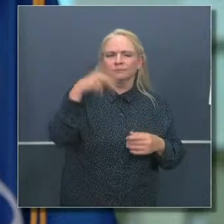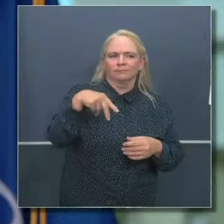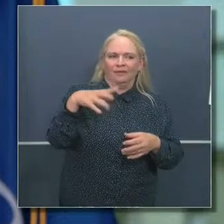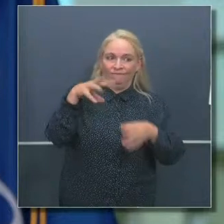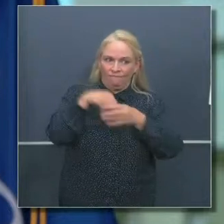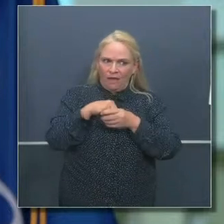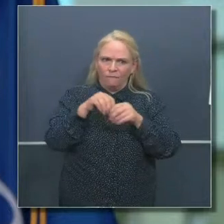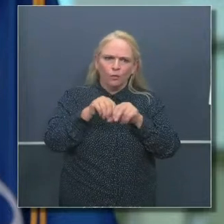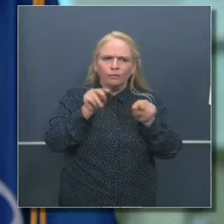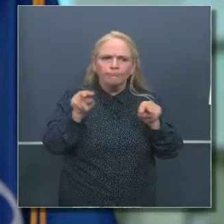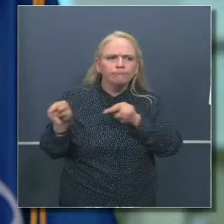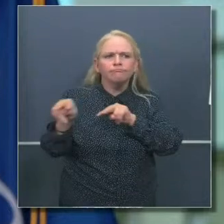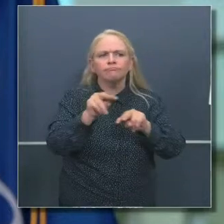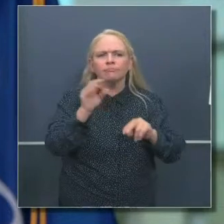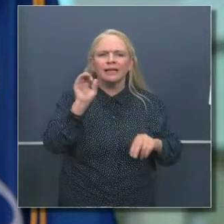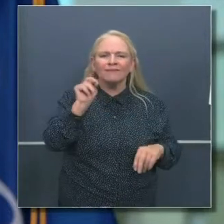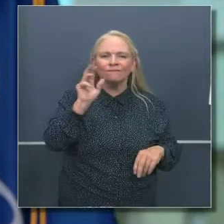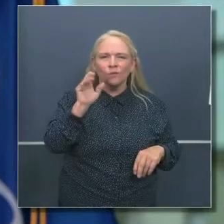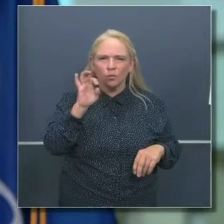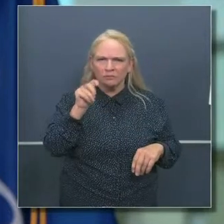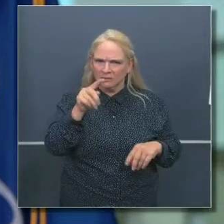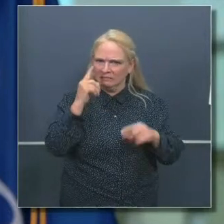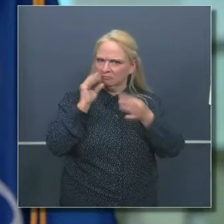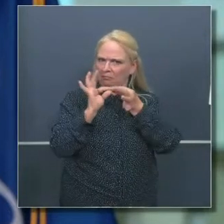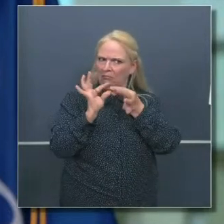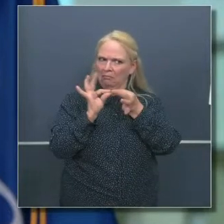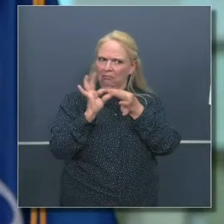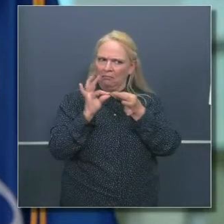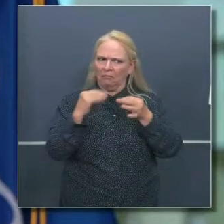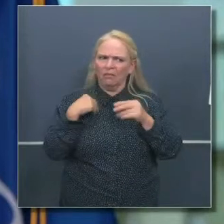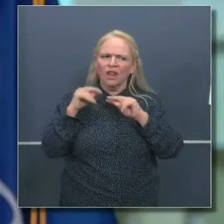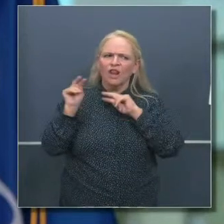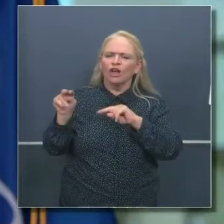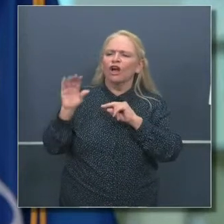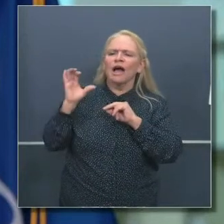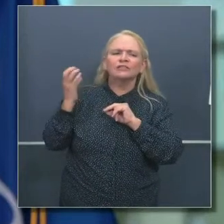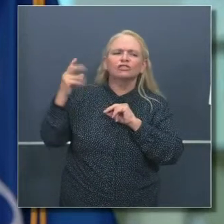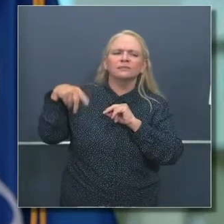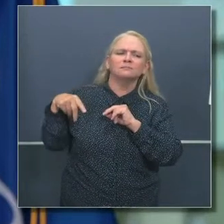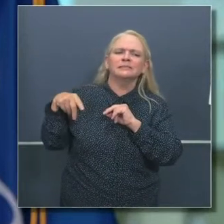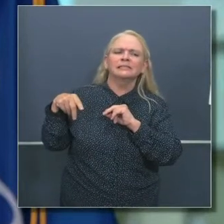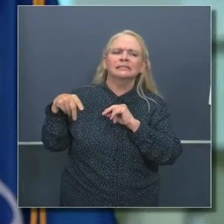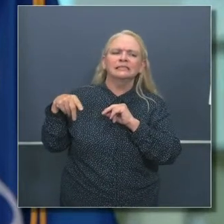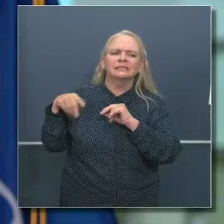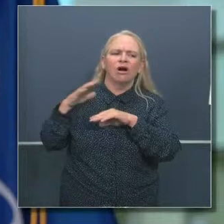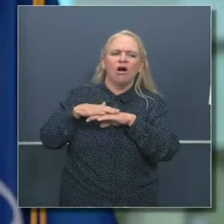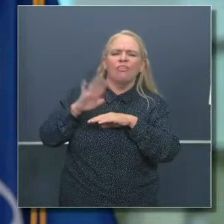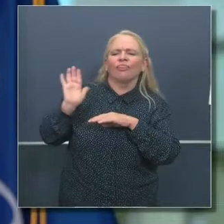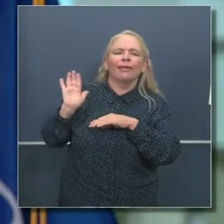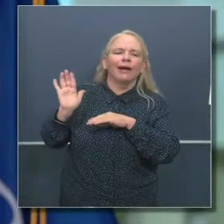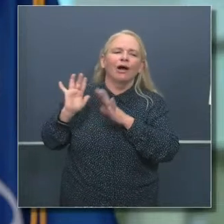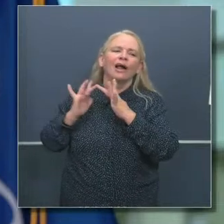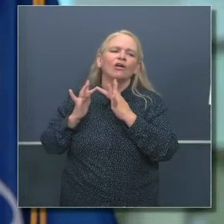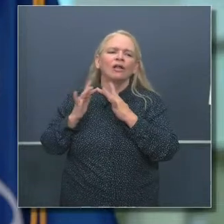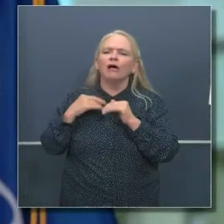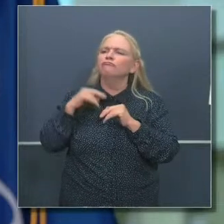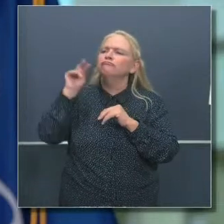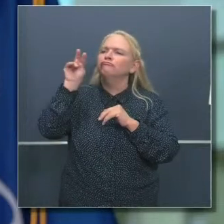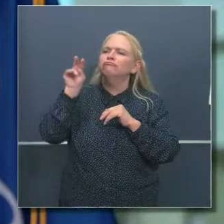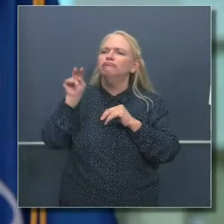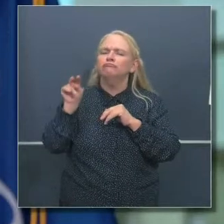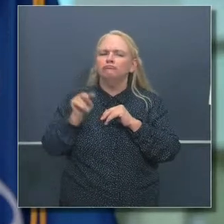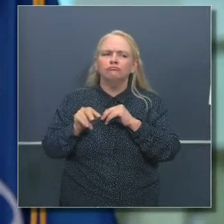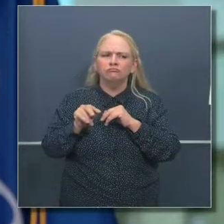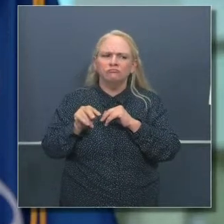state's guidelines. But I'm looking at CHP's permit calendar for the 4th of July, the same day. I know your administration is kind of urging everyone